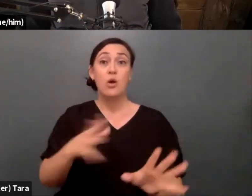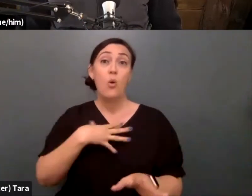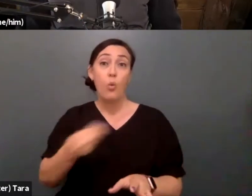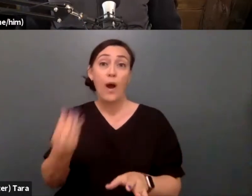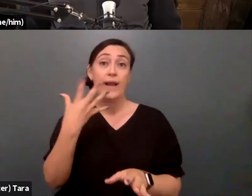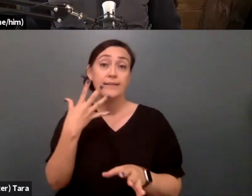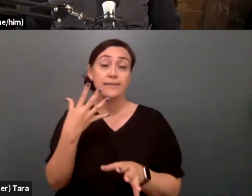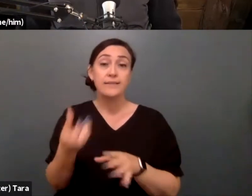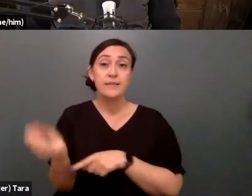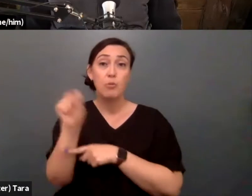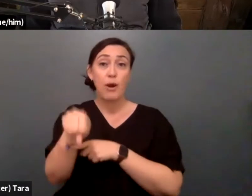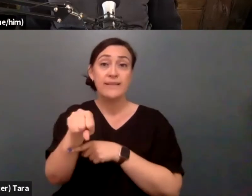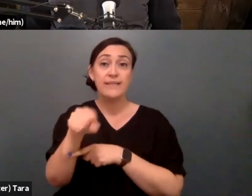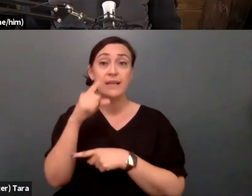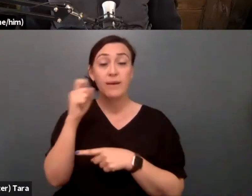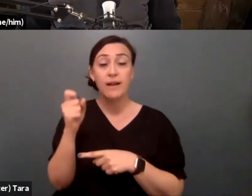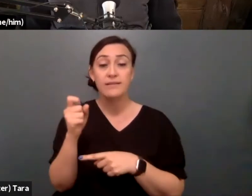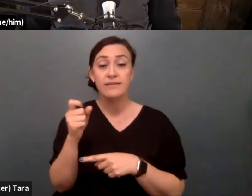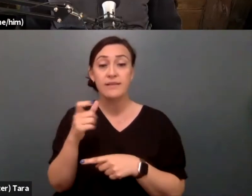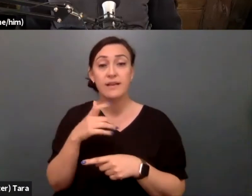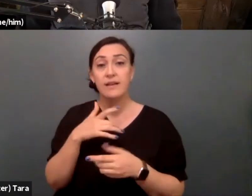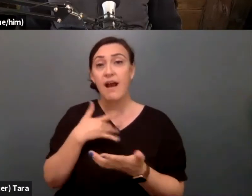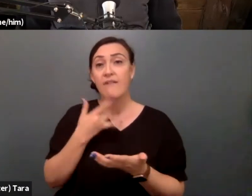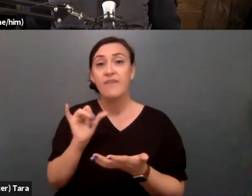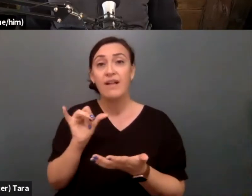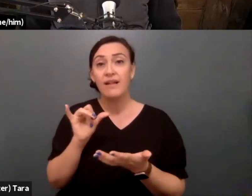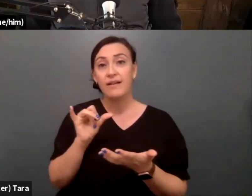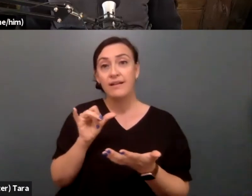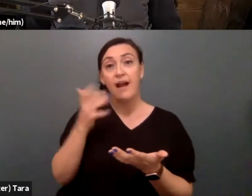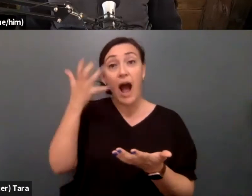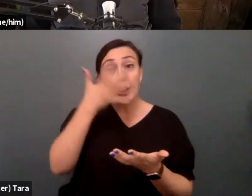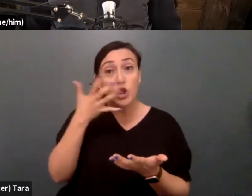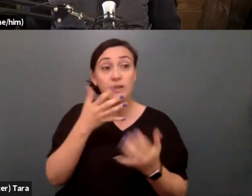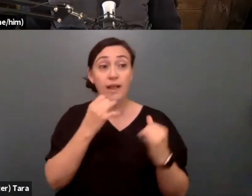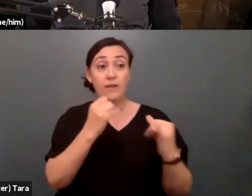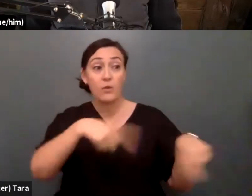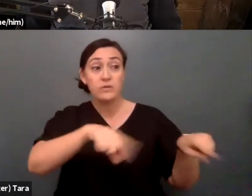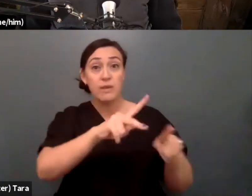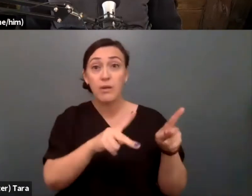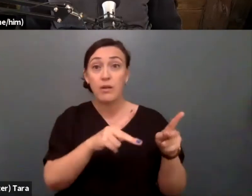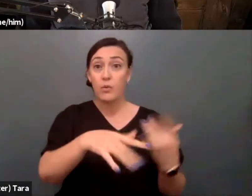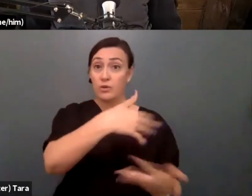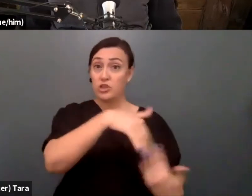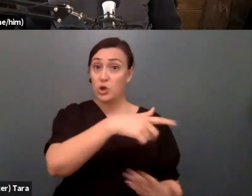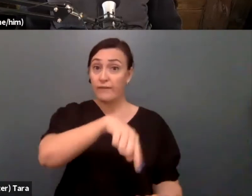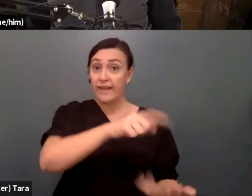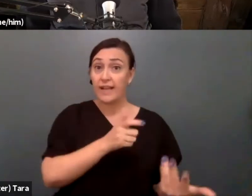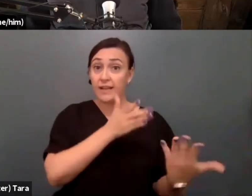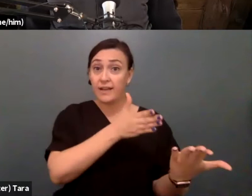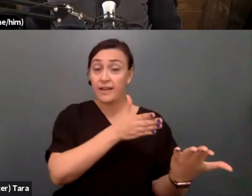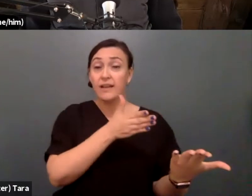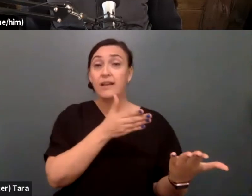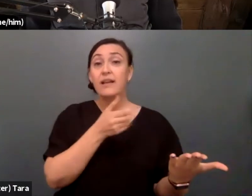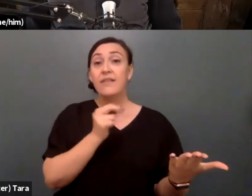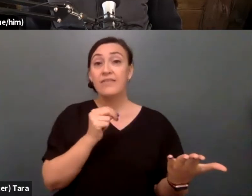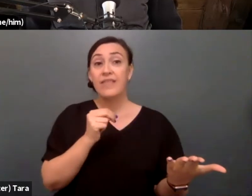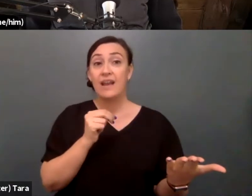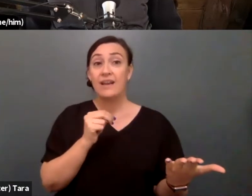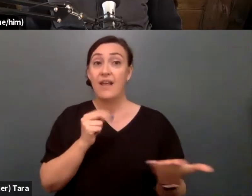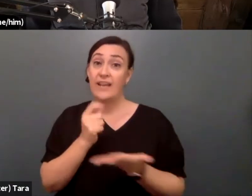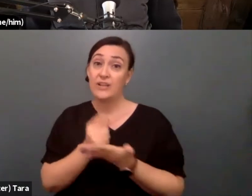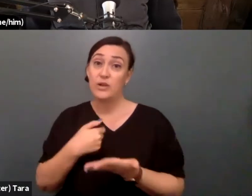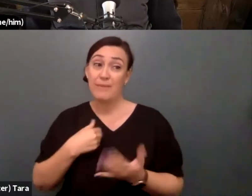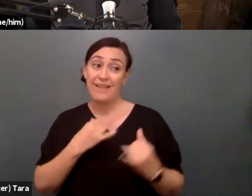supremacy, because I looked like the people we were serving. I kind of got treated like them too. That's just the truth,